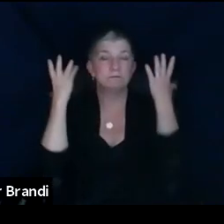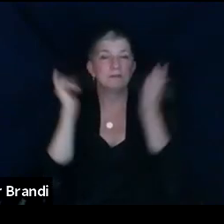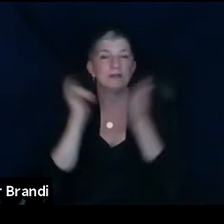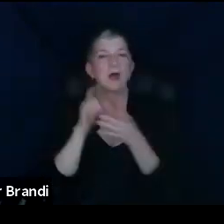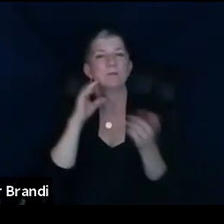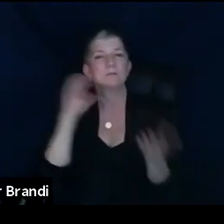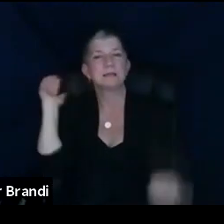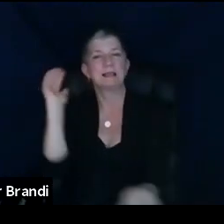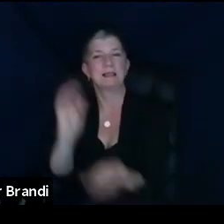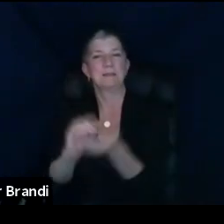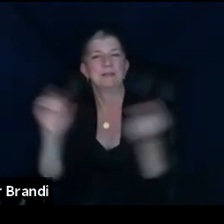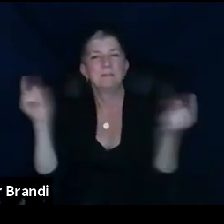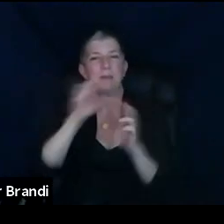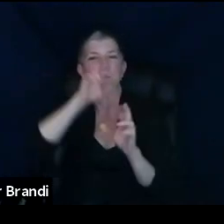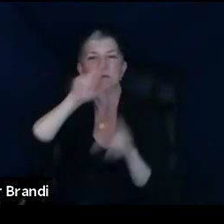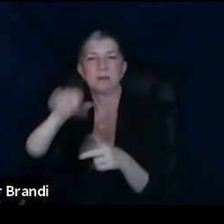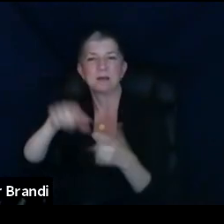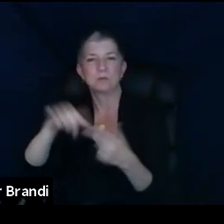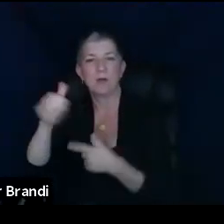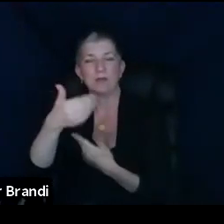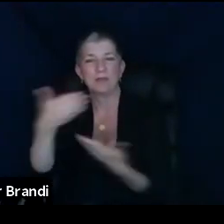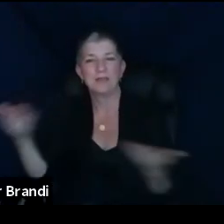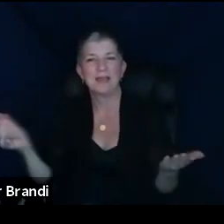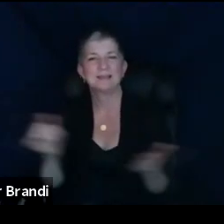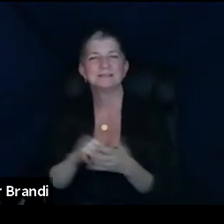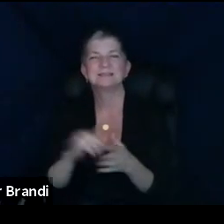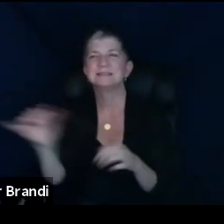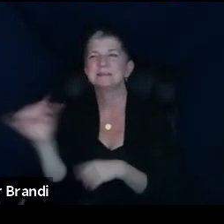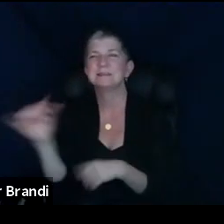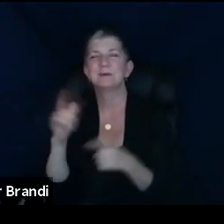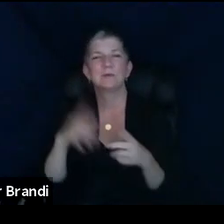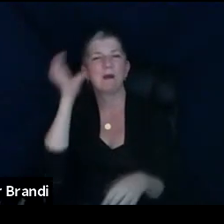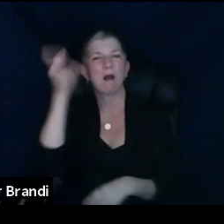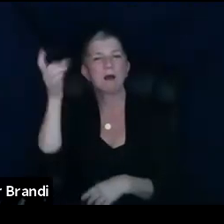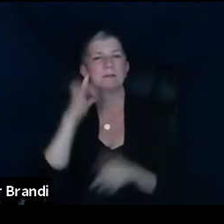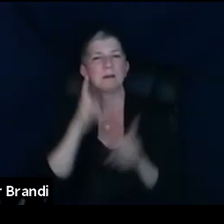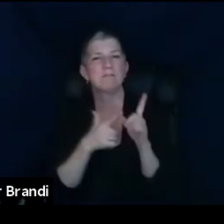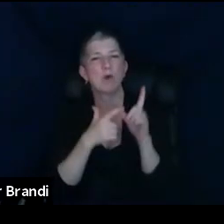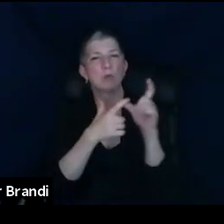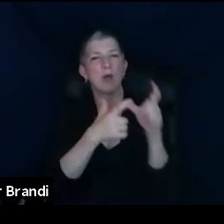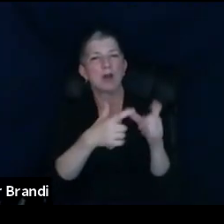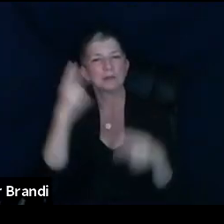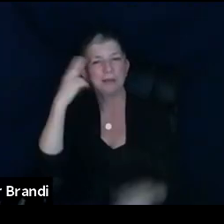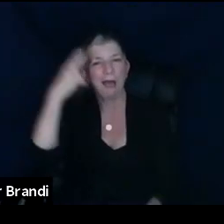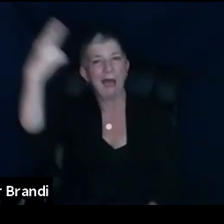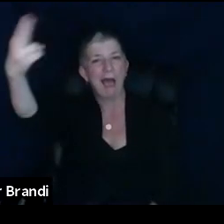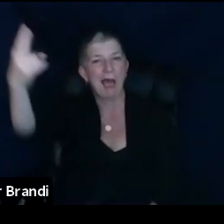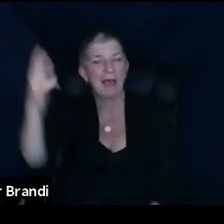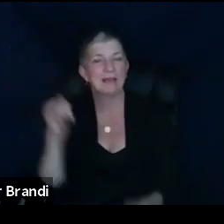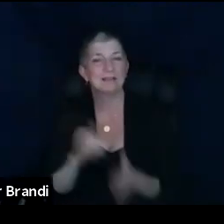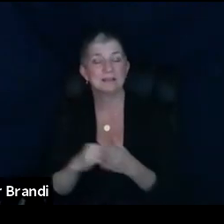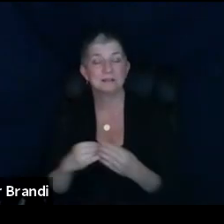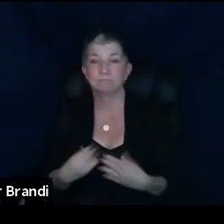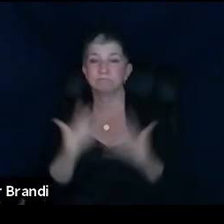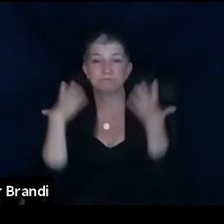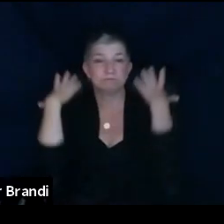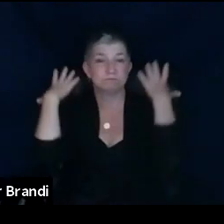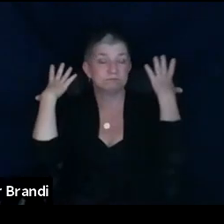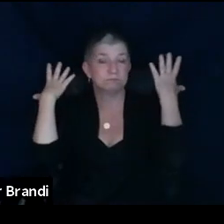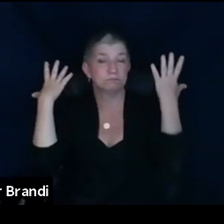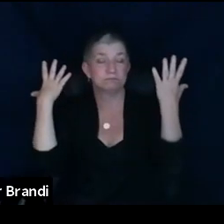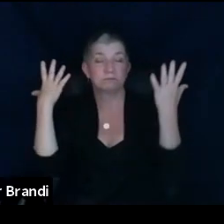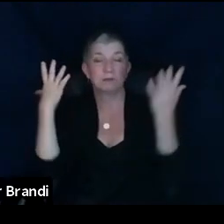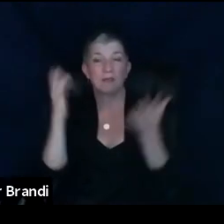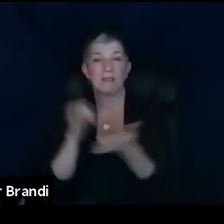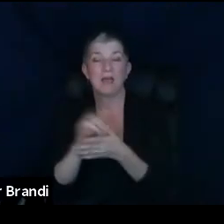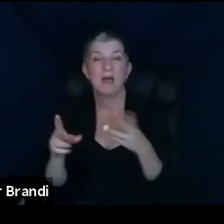things, akin to people getting a runner's high. You just had this flood of endorphins and hormones in your system, and then all of a sudden